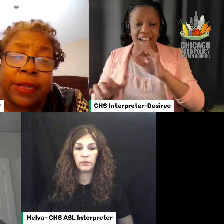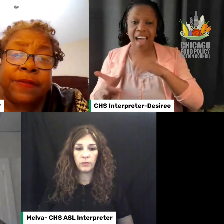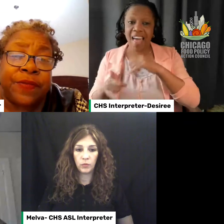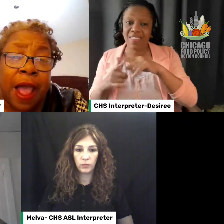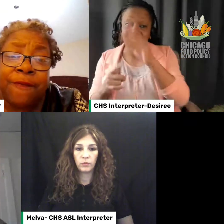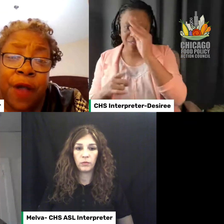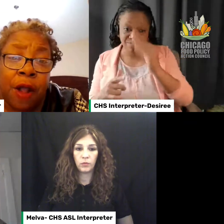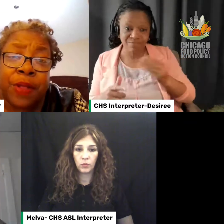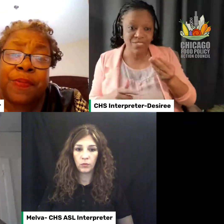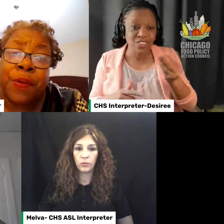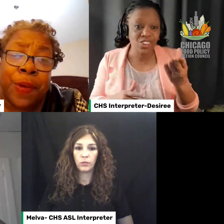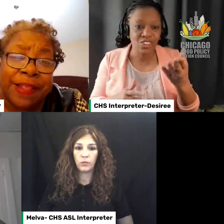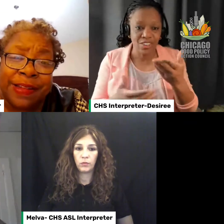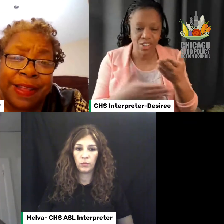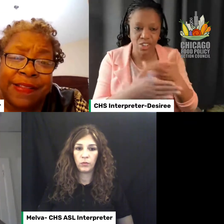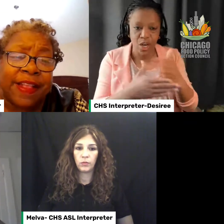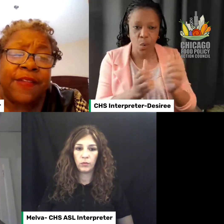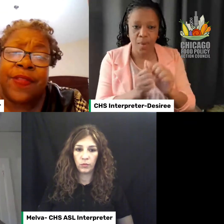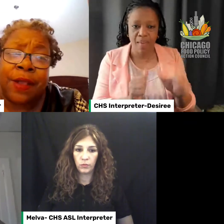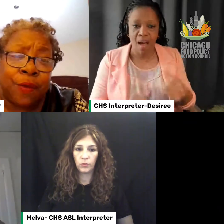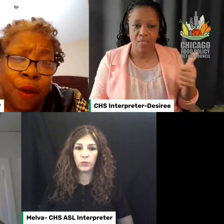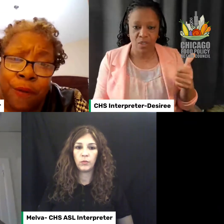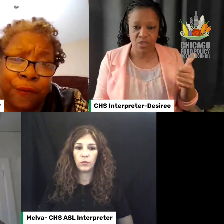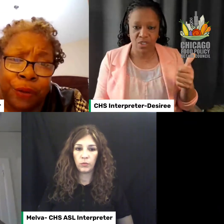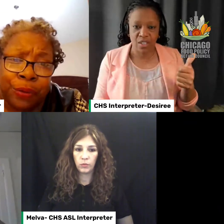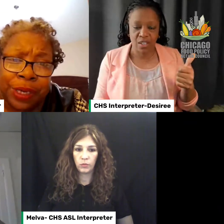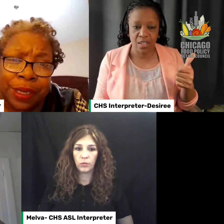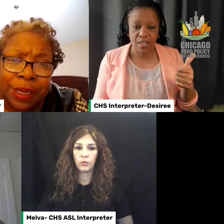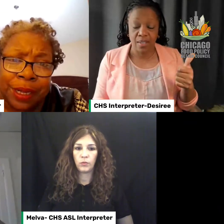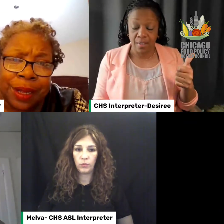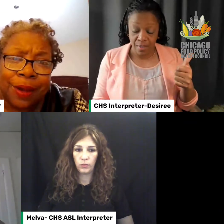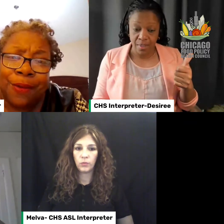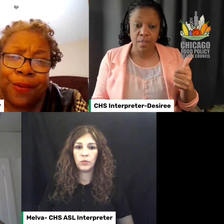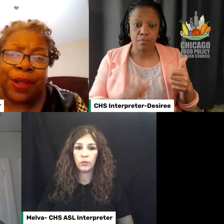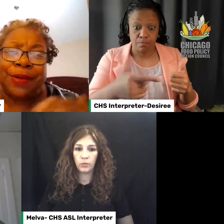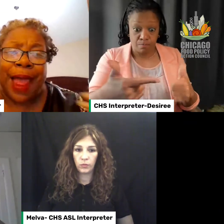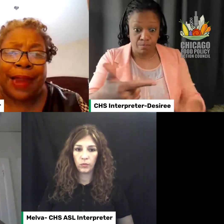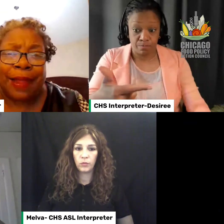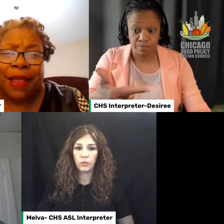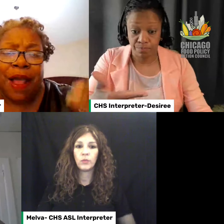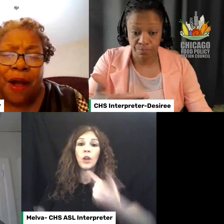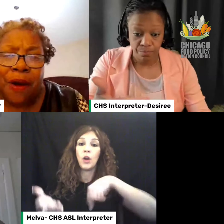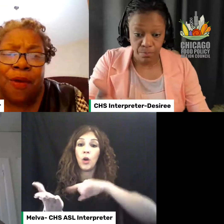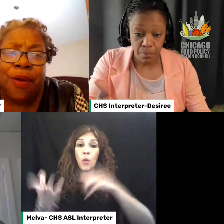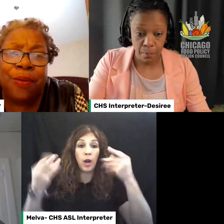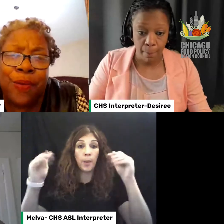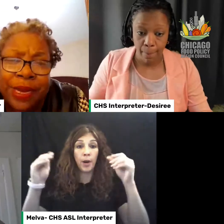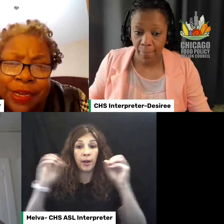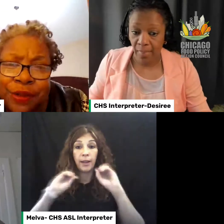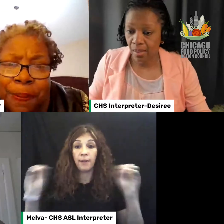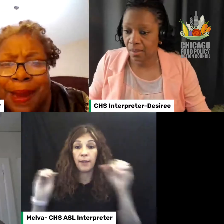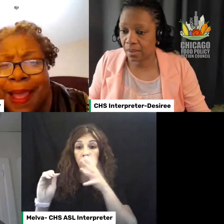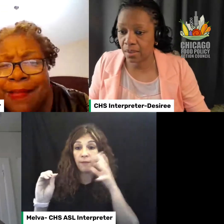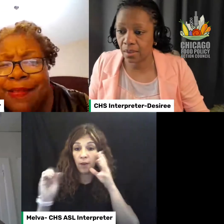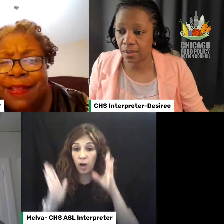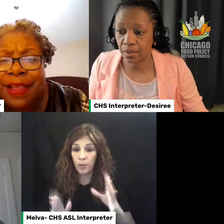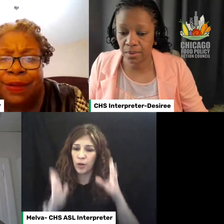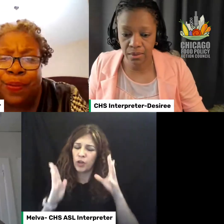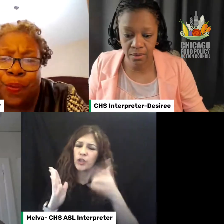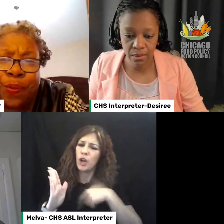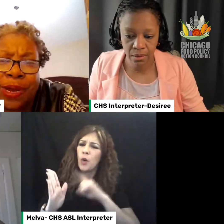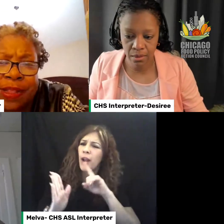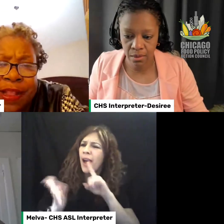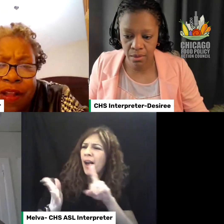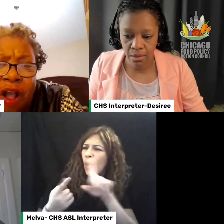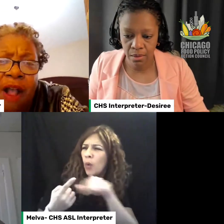a market of not farmers, but residents that grow food. We are not, oh, when did you plant the